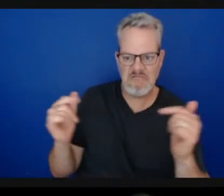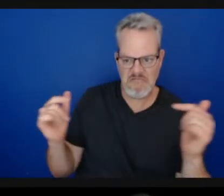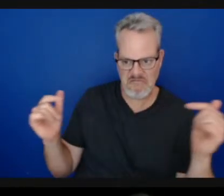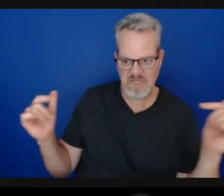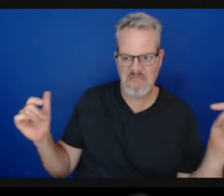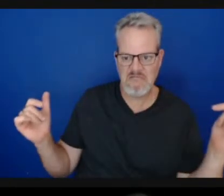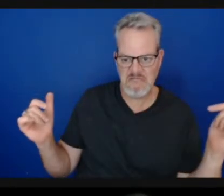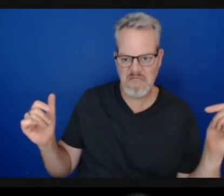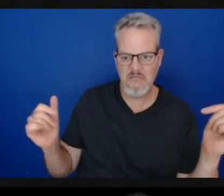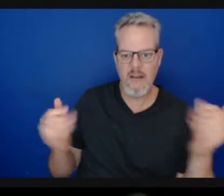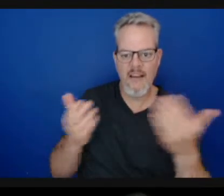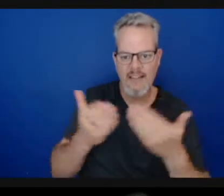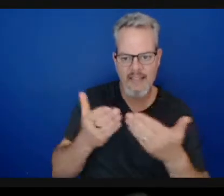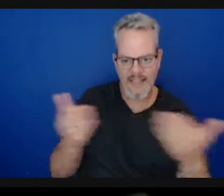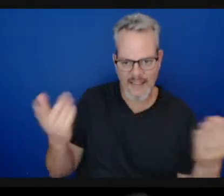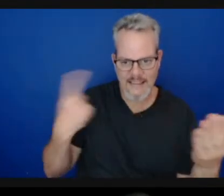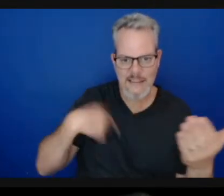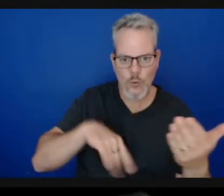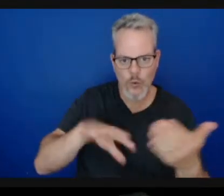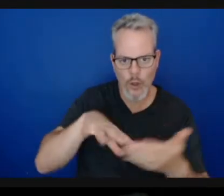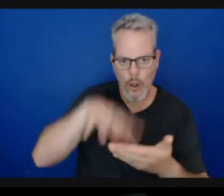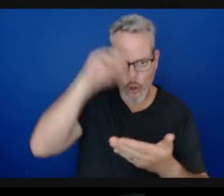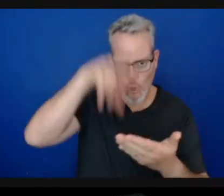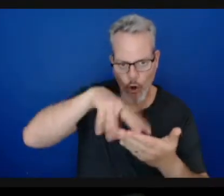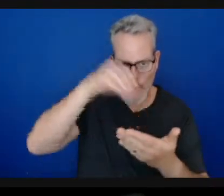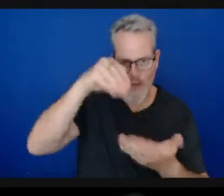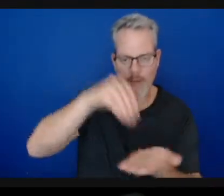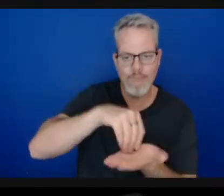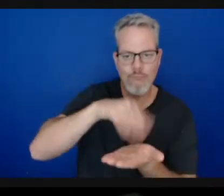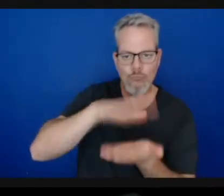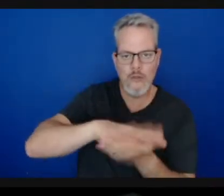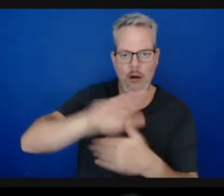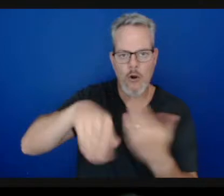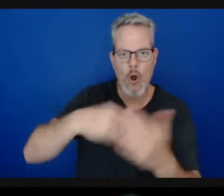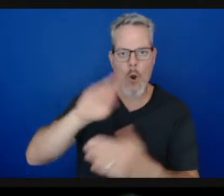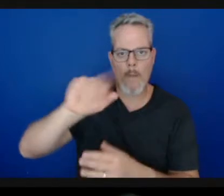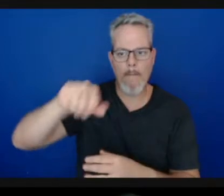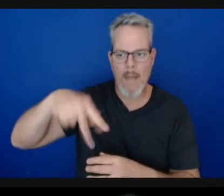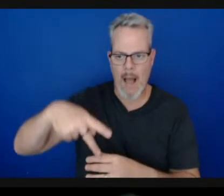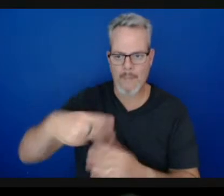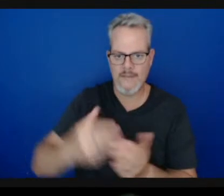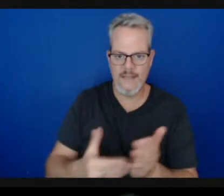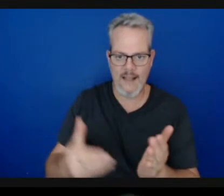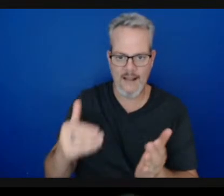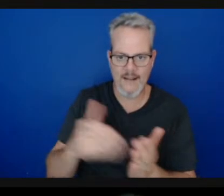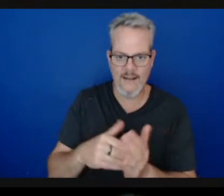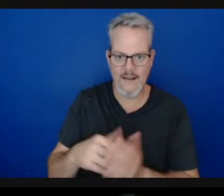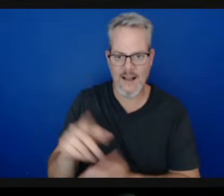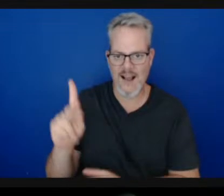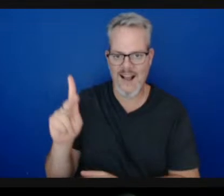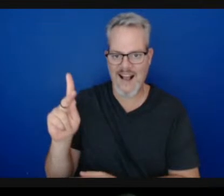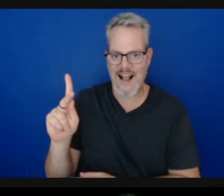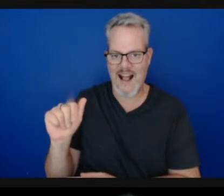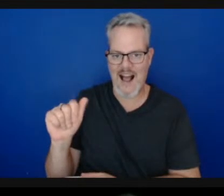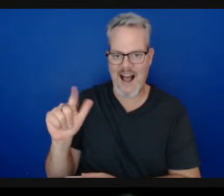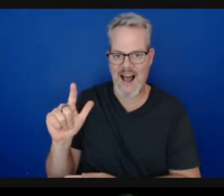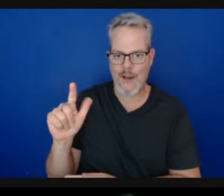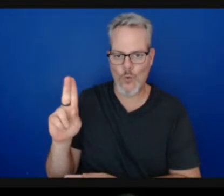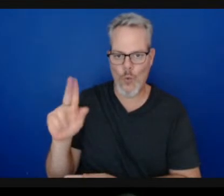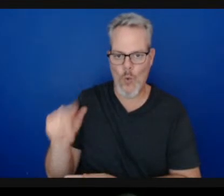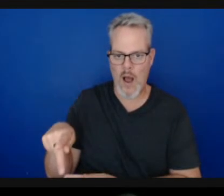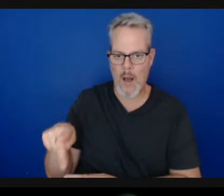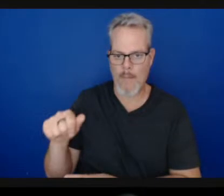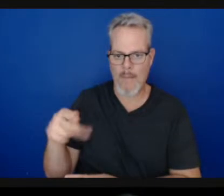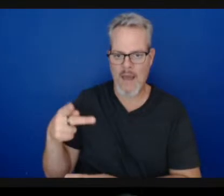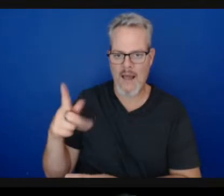being recovered, right, and put on the park maps and all of that. The caldera, Kalua Pile, as you might have seen us referring